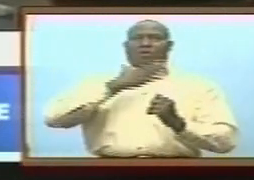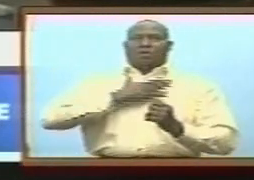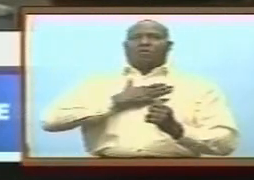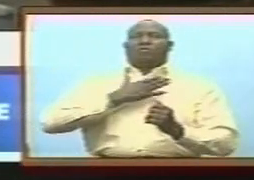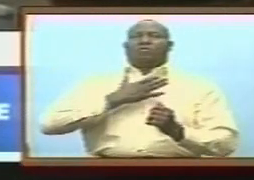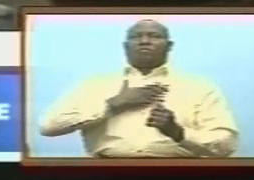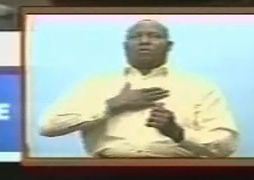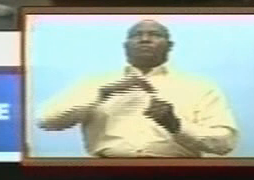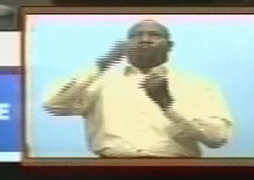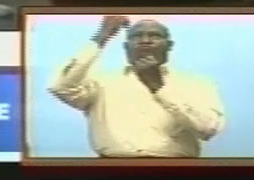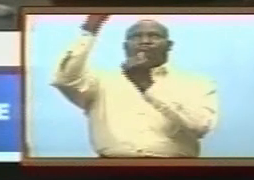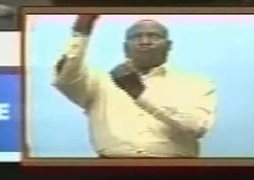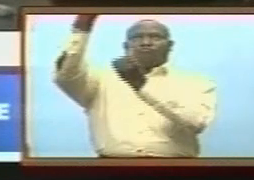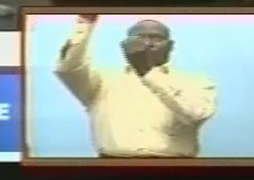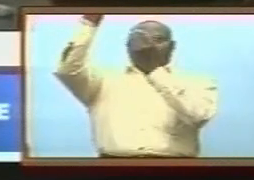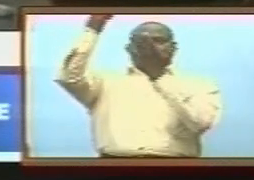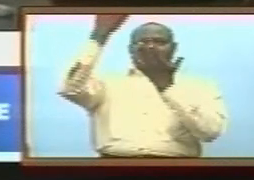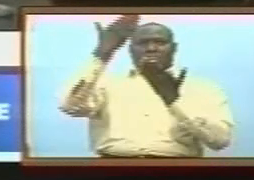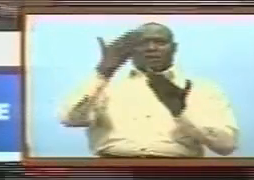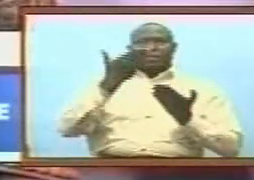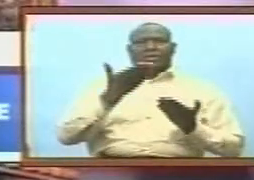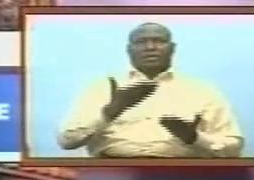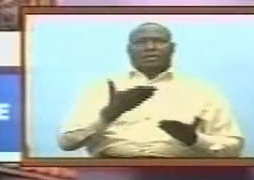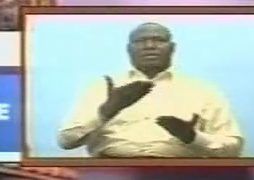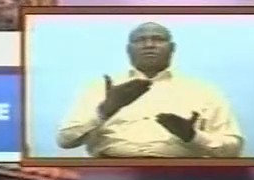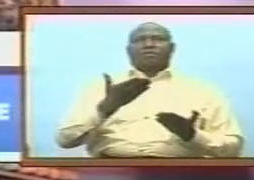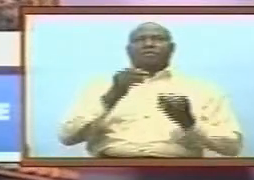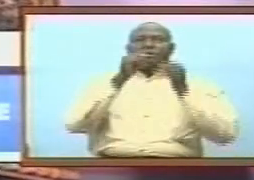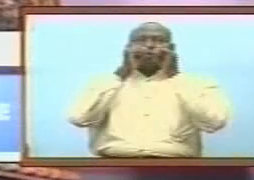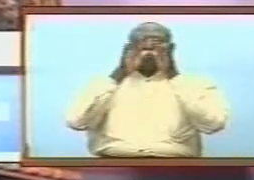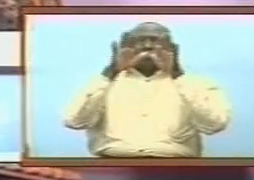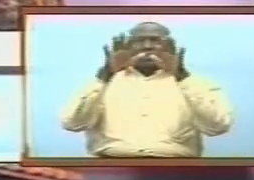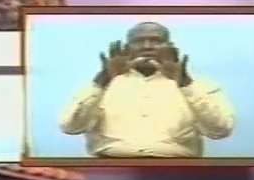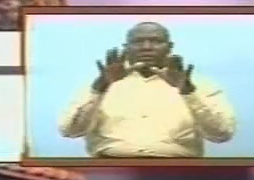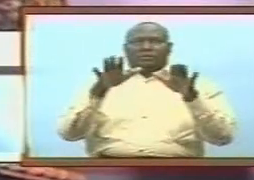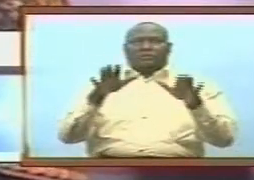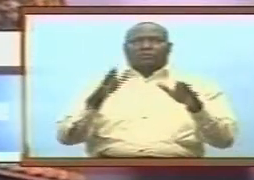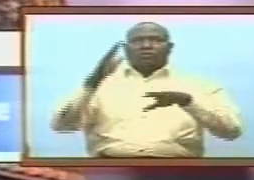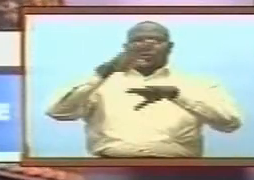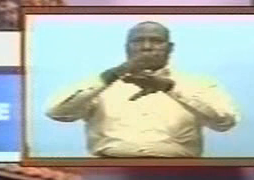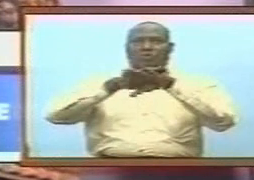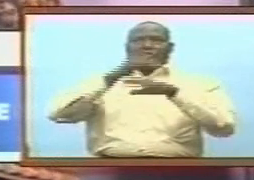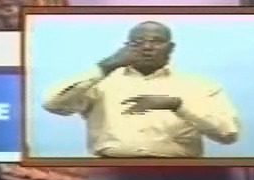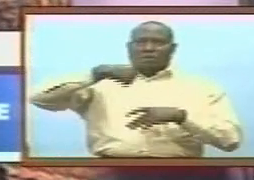But the pleasantries were to end right after the national anthem's call for brotherhood.